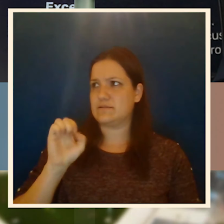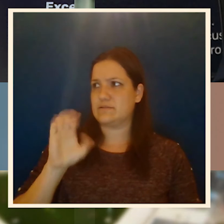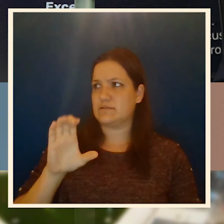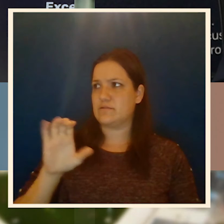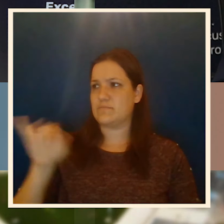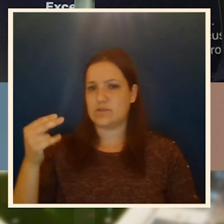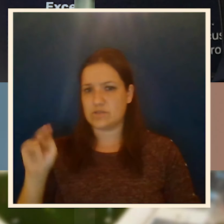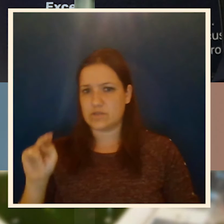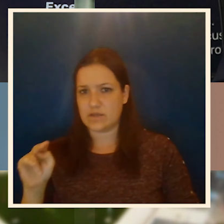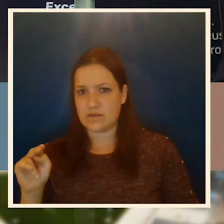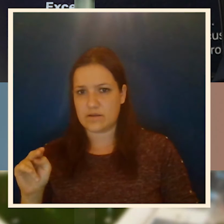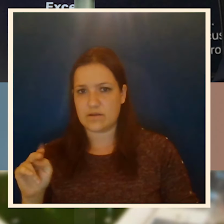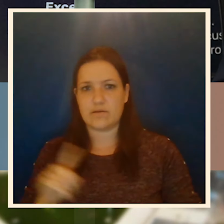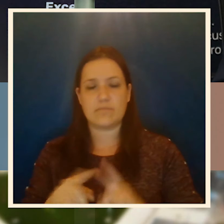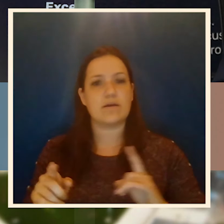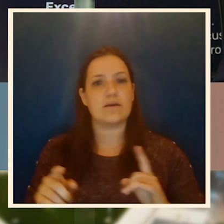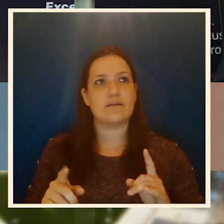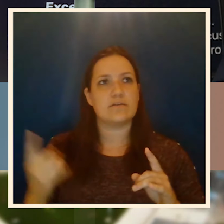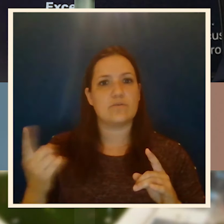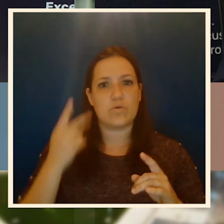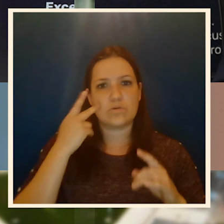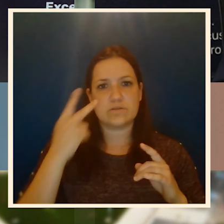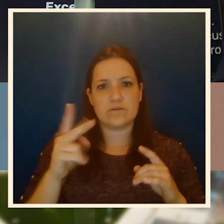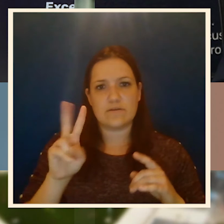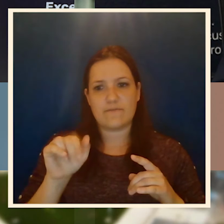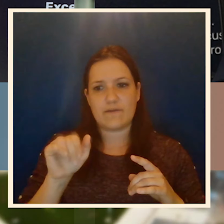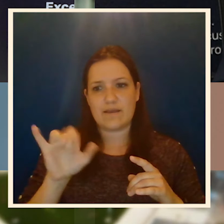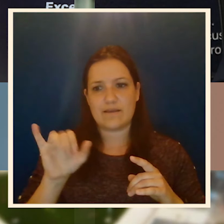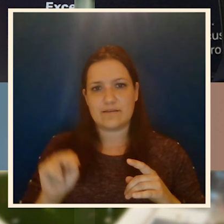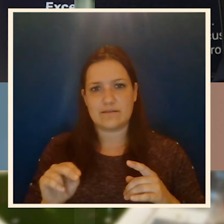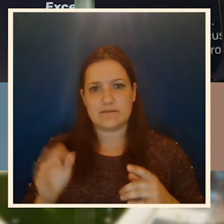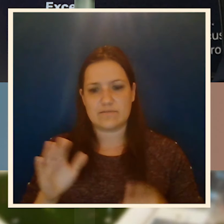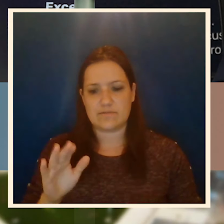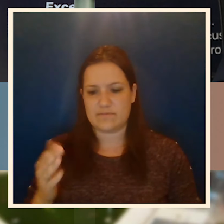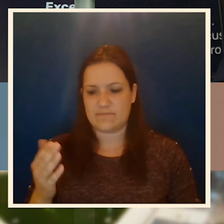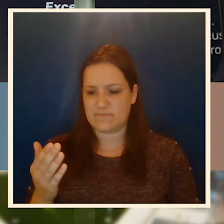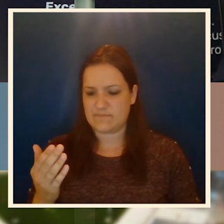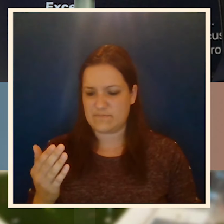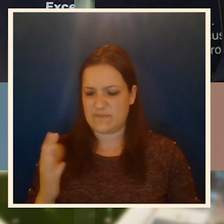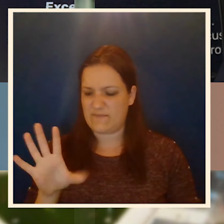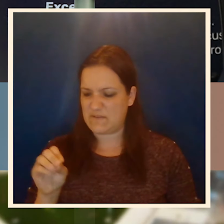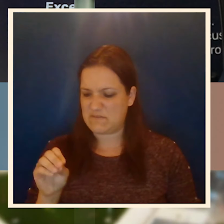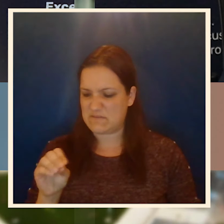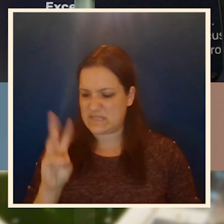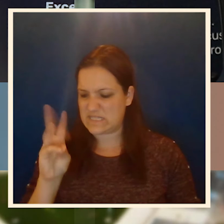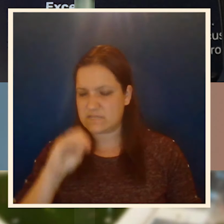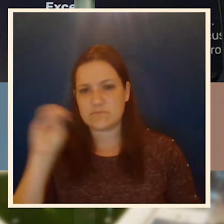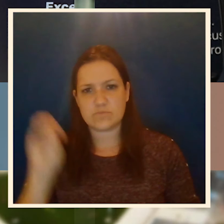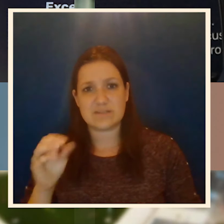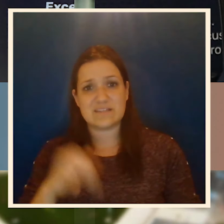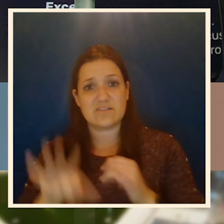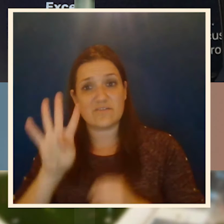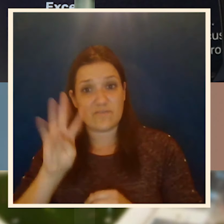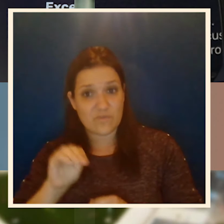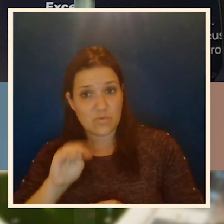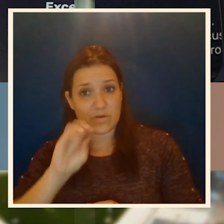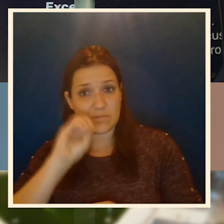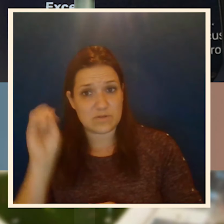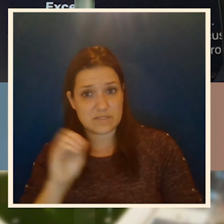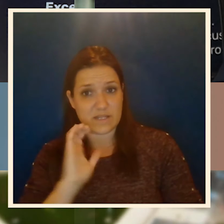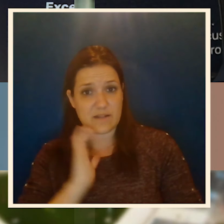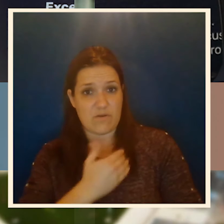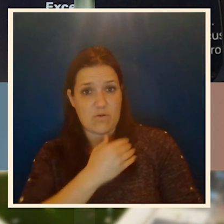we probably only saw a vaccination rate of maybe 50, 60%. There still was 40% of our employees, which